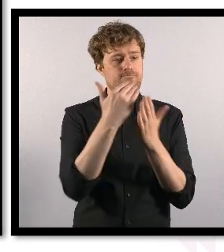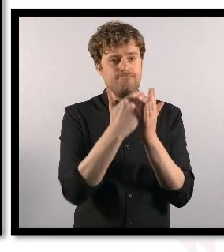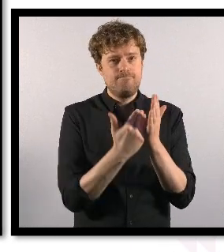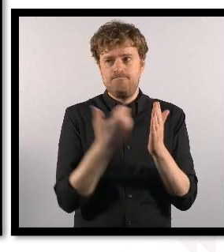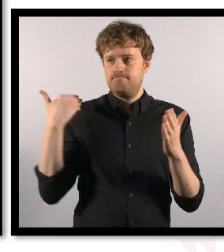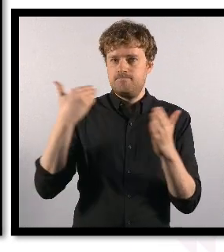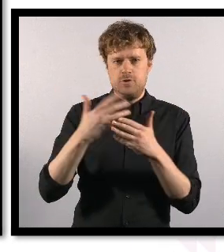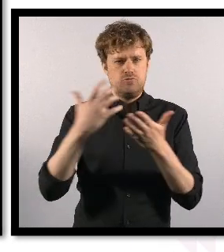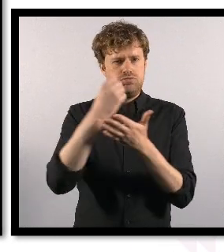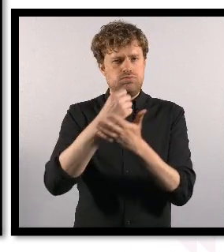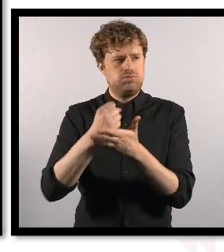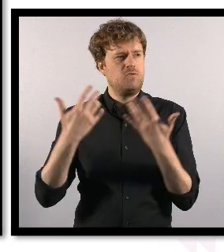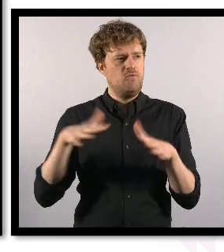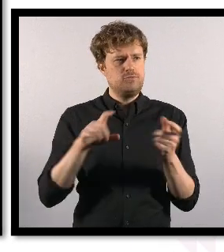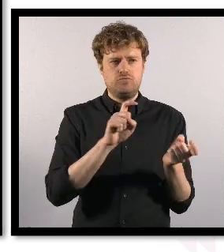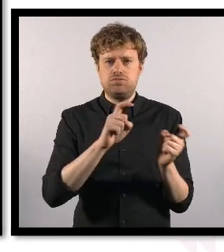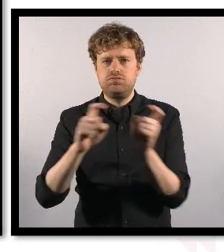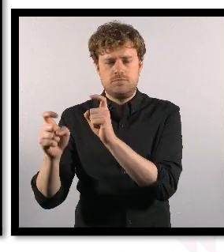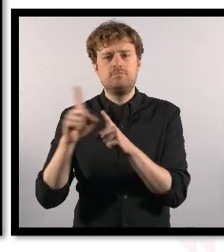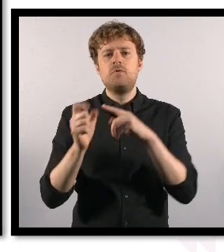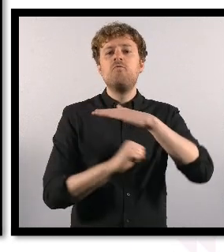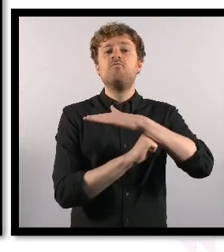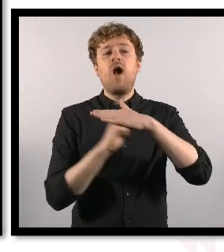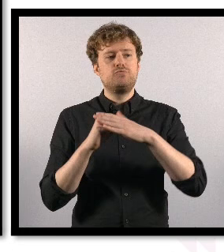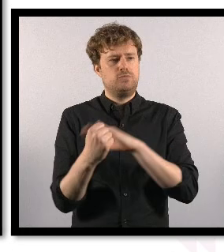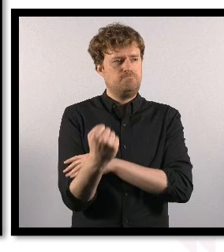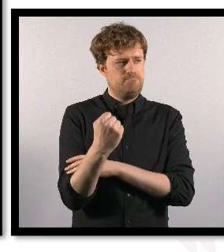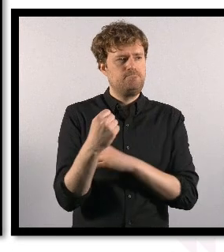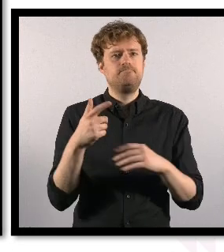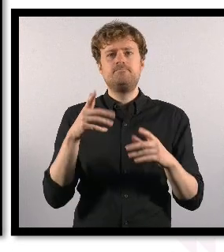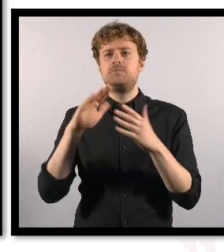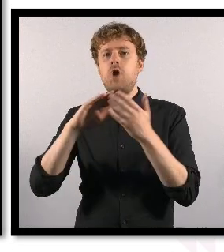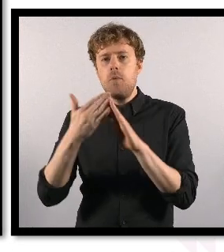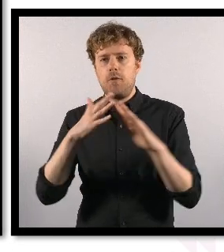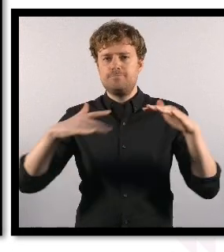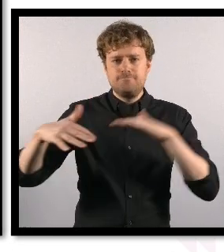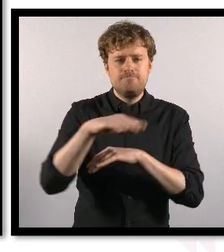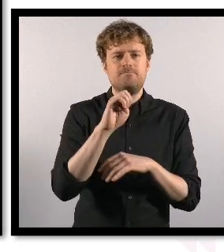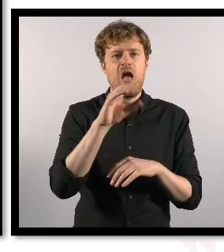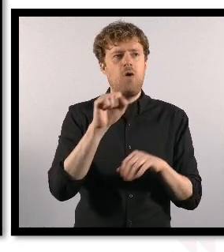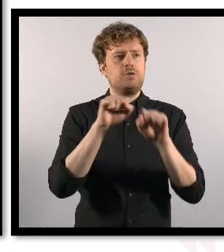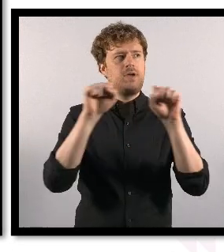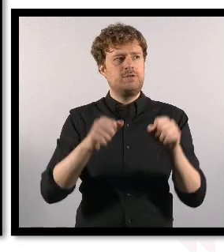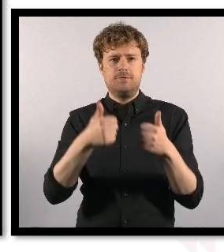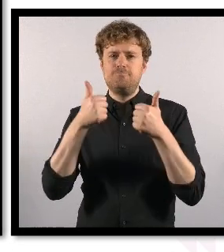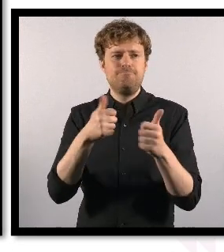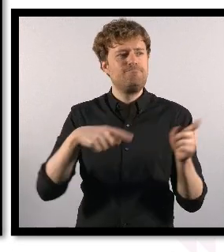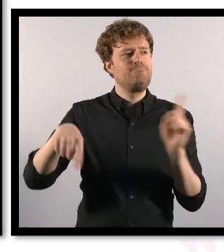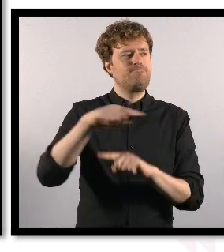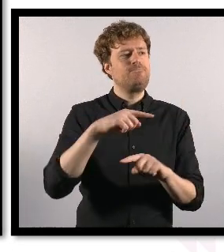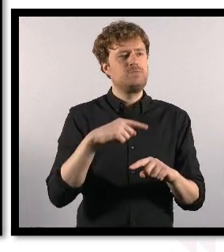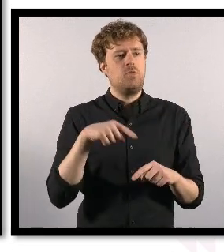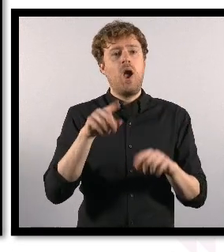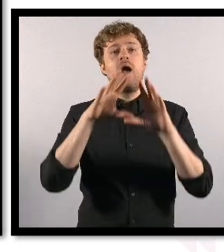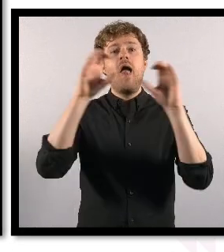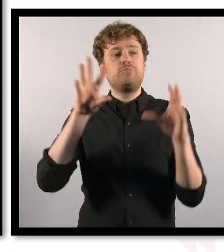native and it's going to move to intelligent state aware, but we can build this together. So if you'd like to hear more, Vincent has a talk tomorrow about AI